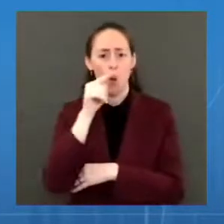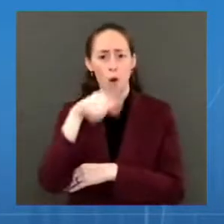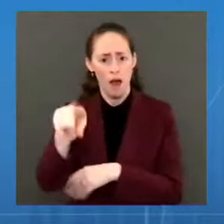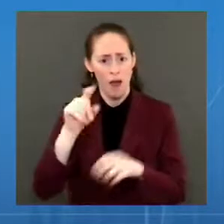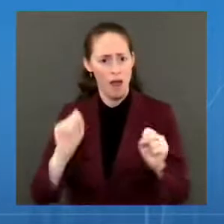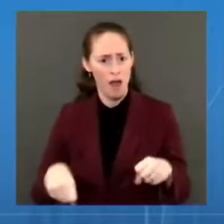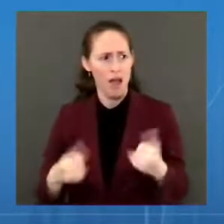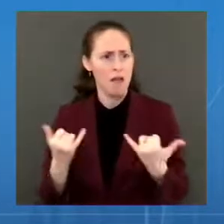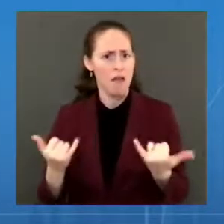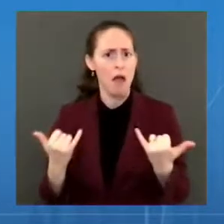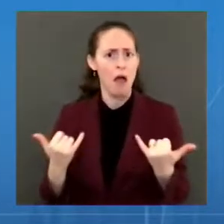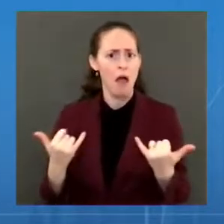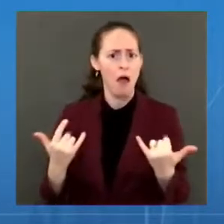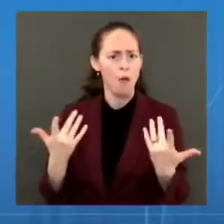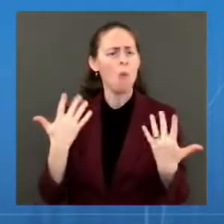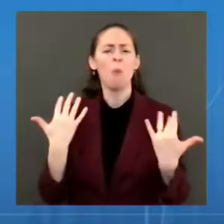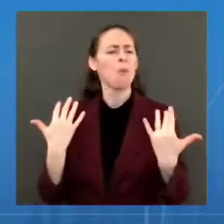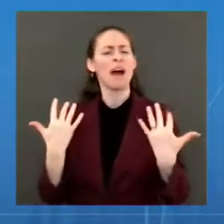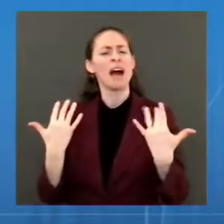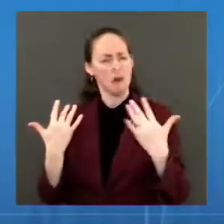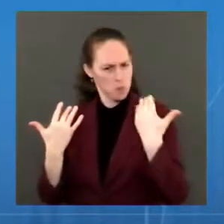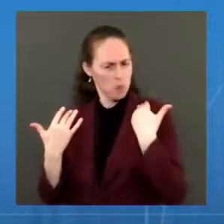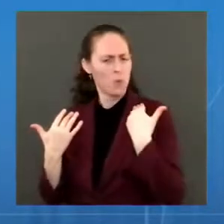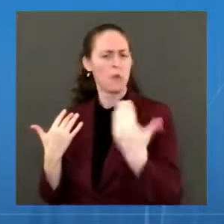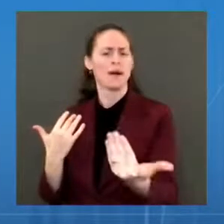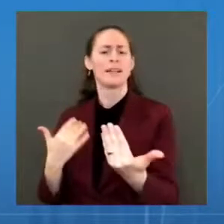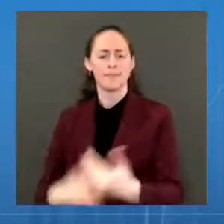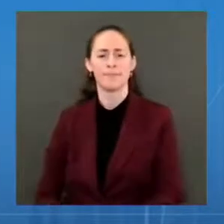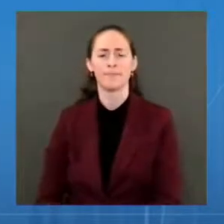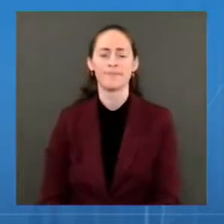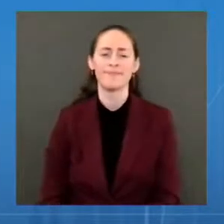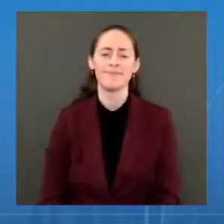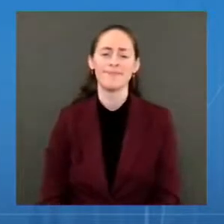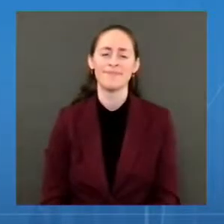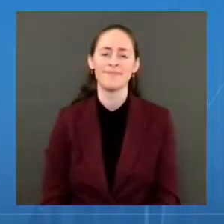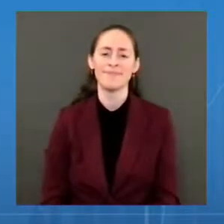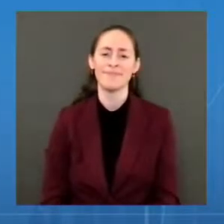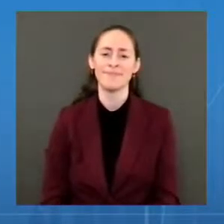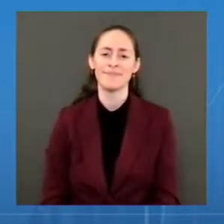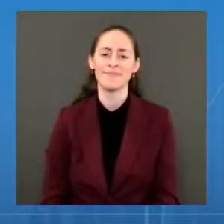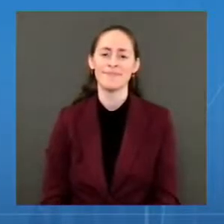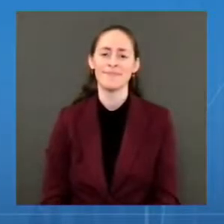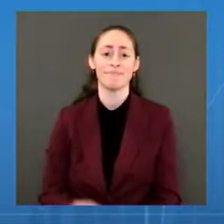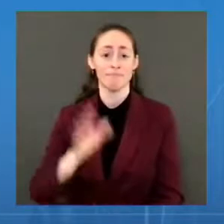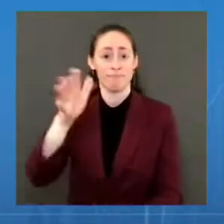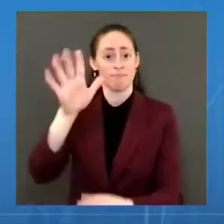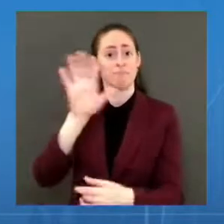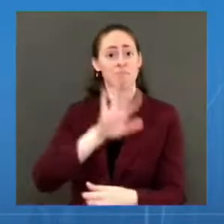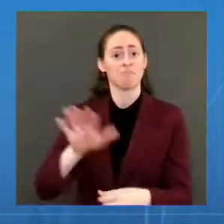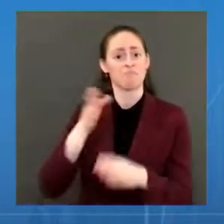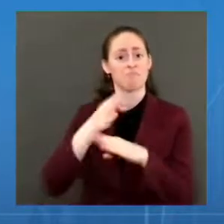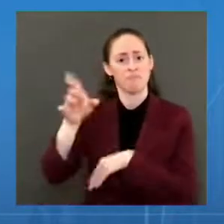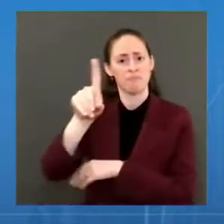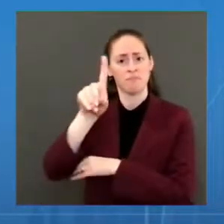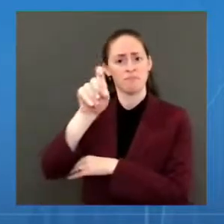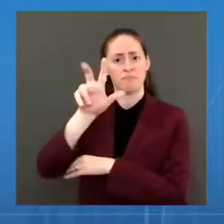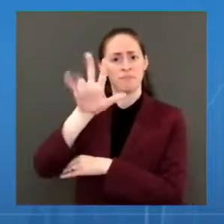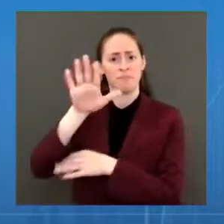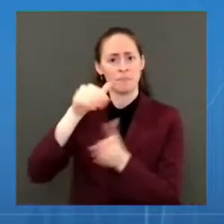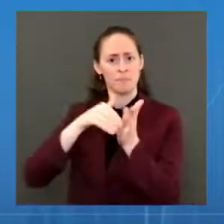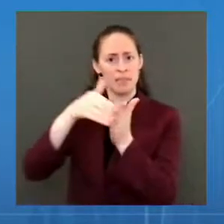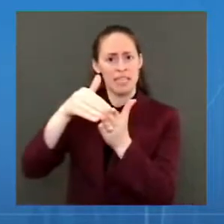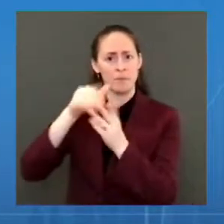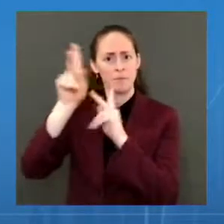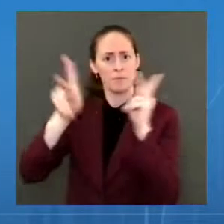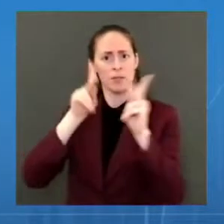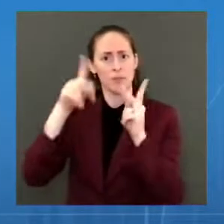possible. Over 135 million individuals are now eligible for a booster shot, with tens